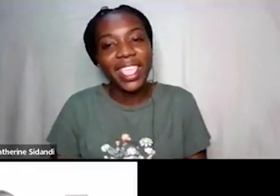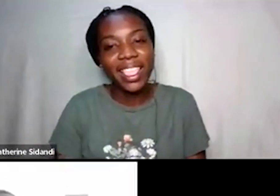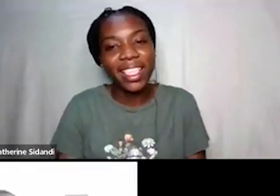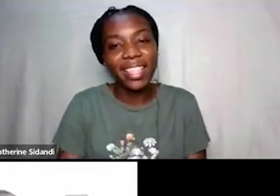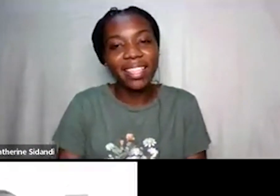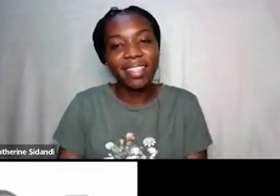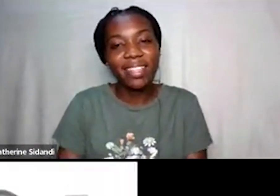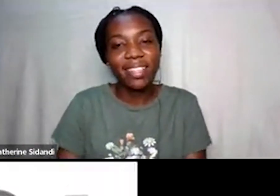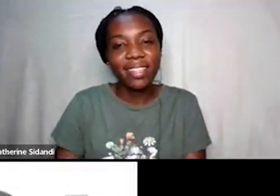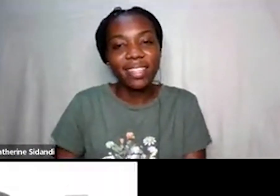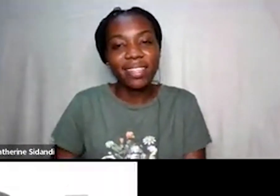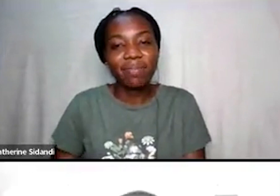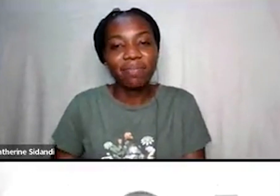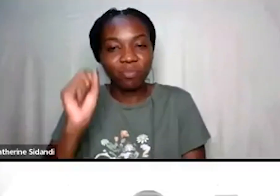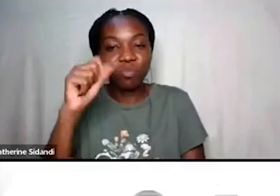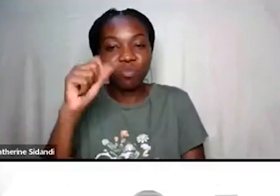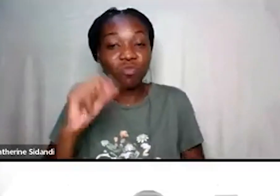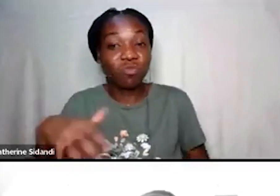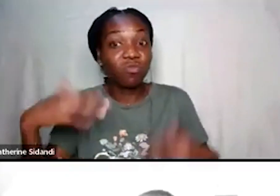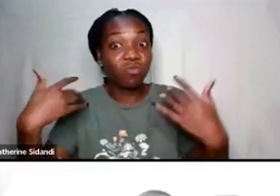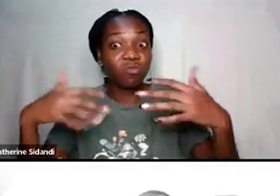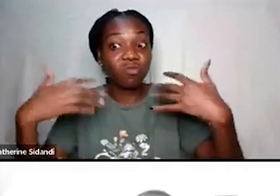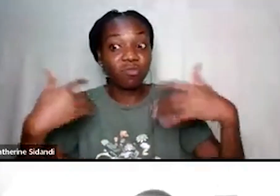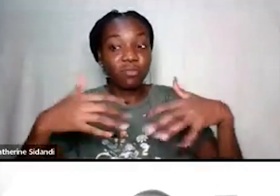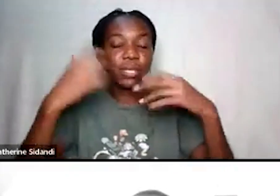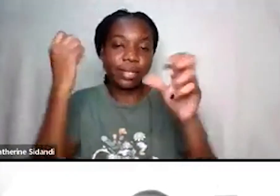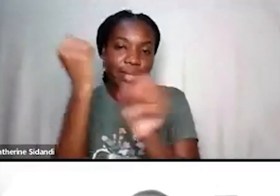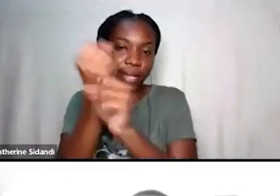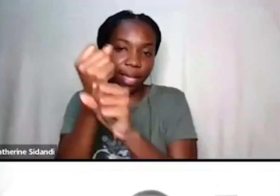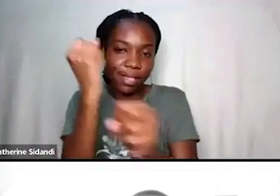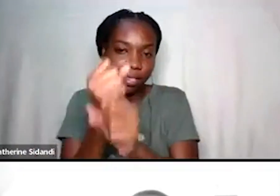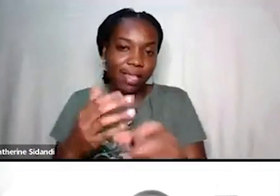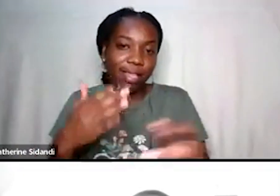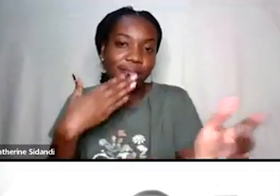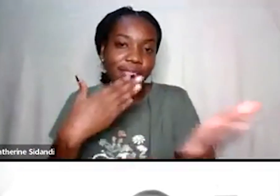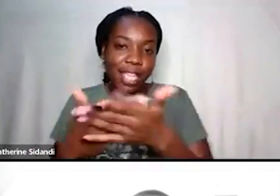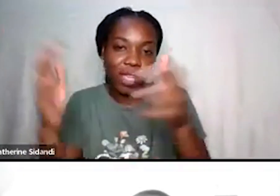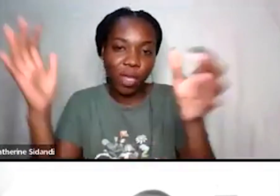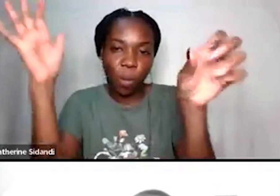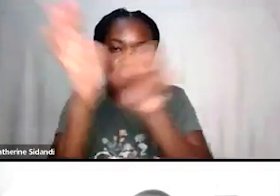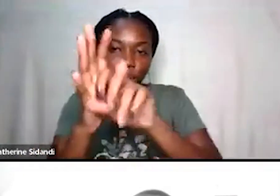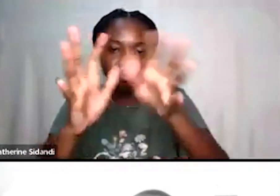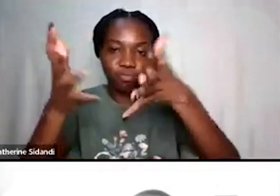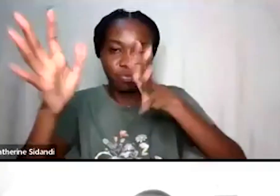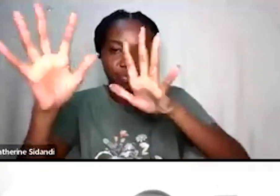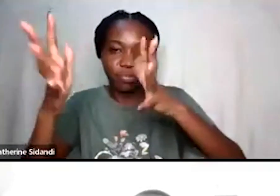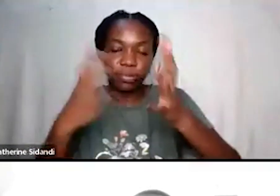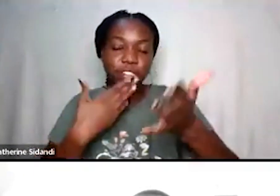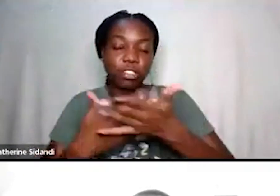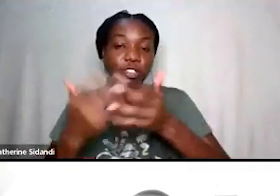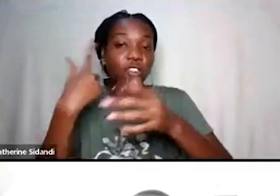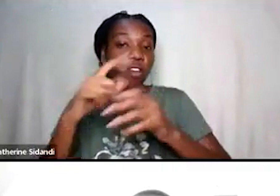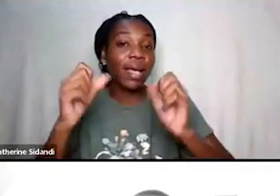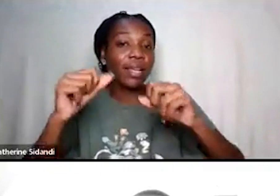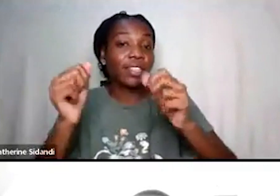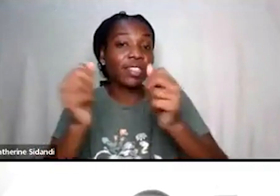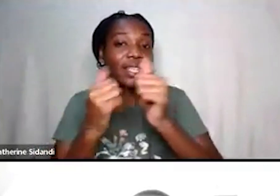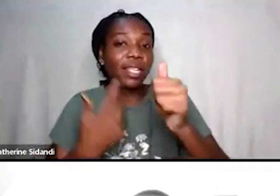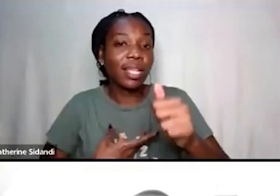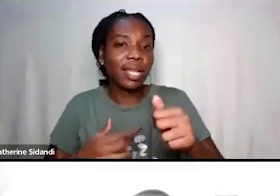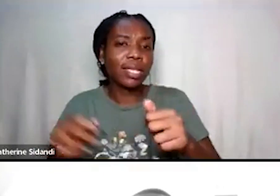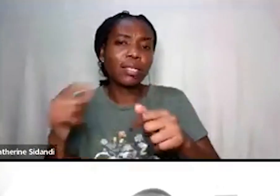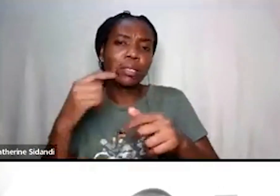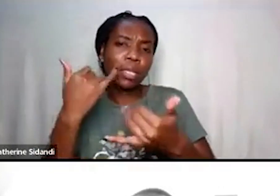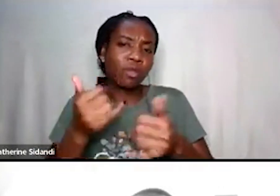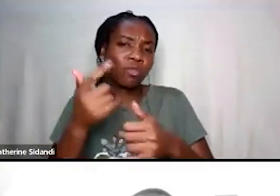Yes, Sarah has done an amazing job. Thank you so much. Sarah, thank you for agreeing to be with us tonight. I know you were supposed to be in Rotary, but